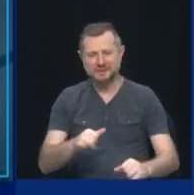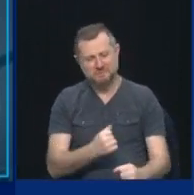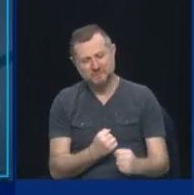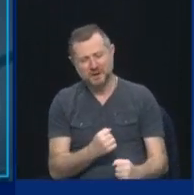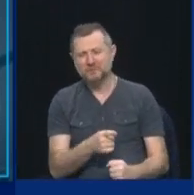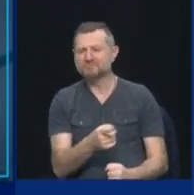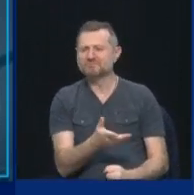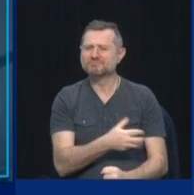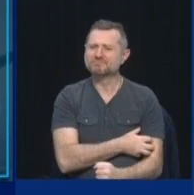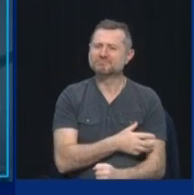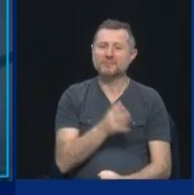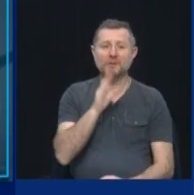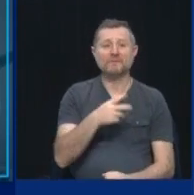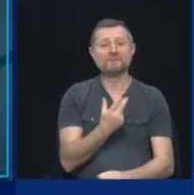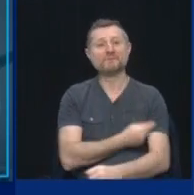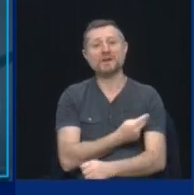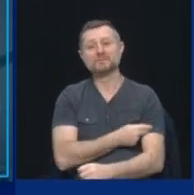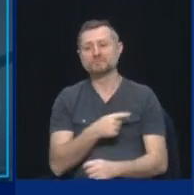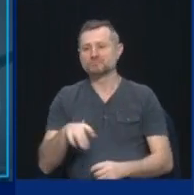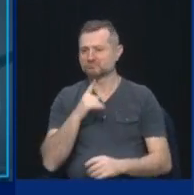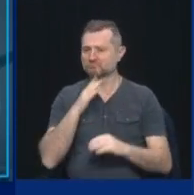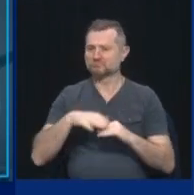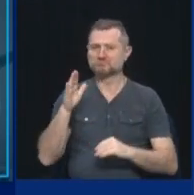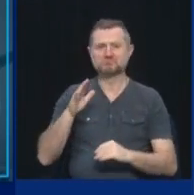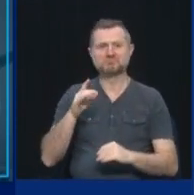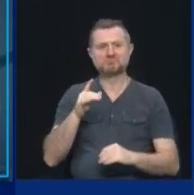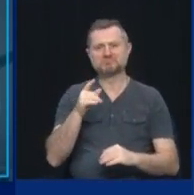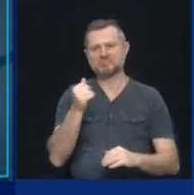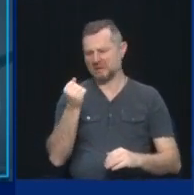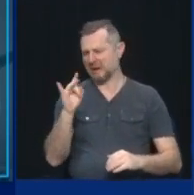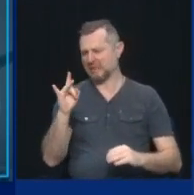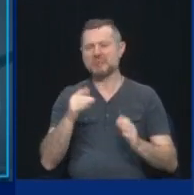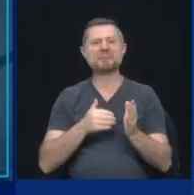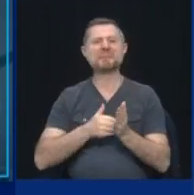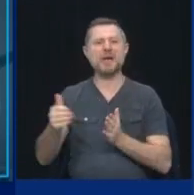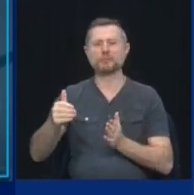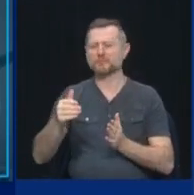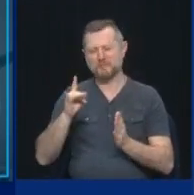over 18 million. 64% have at least one dose,